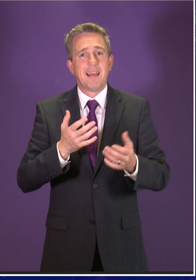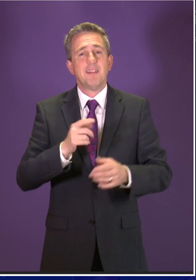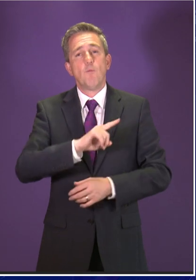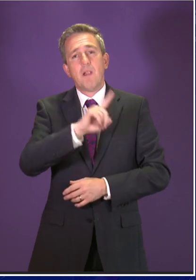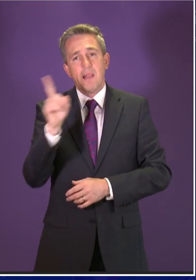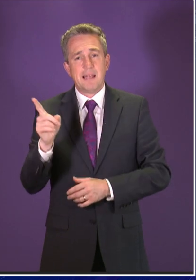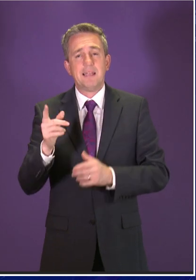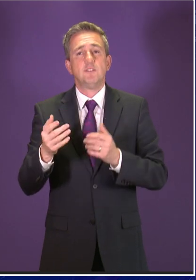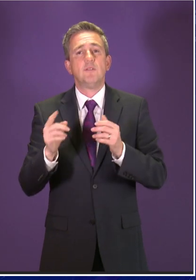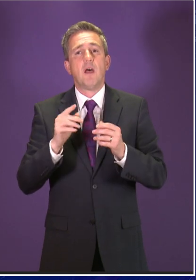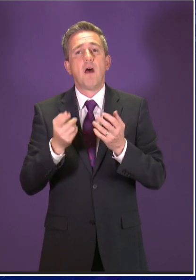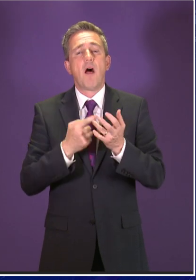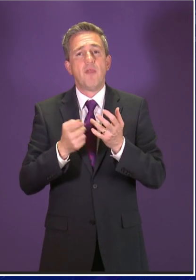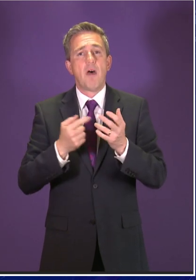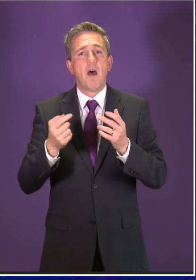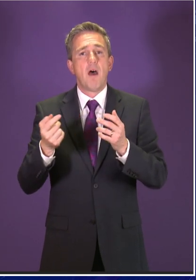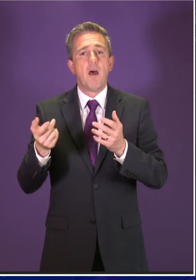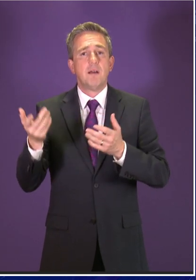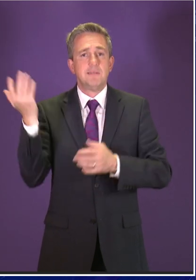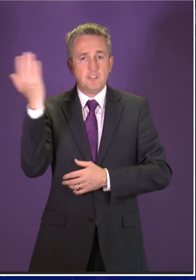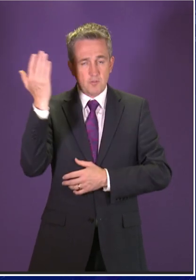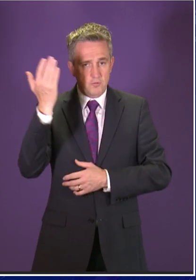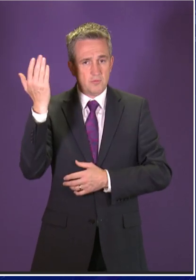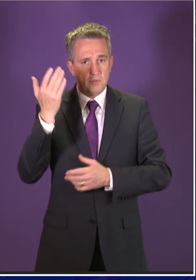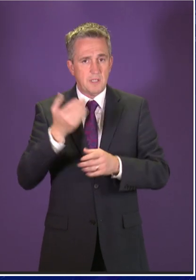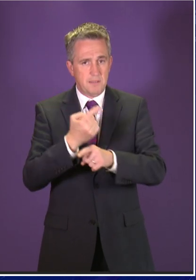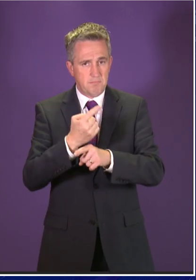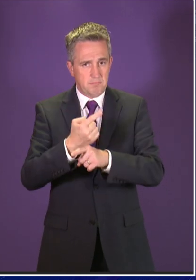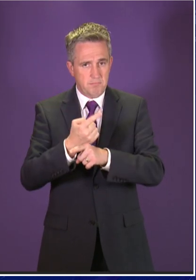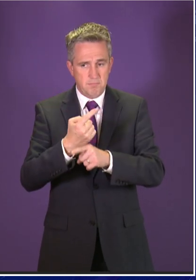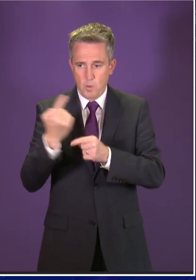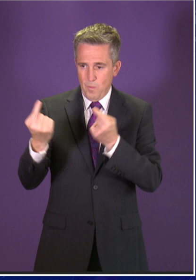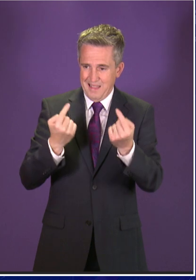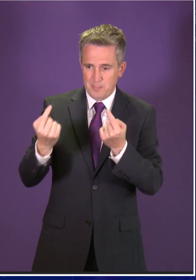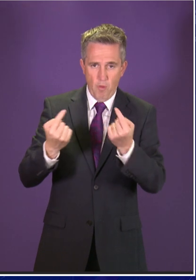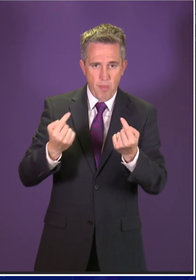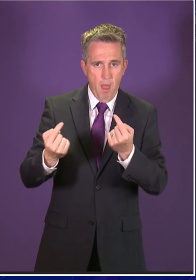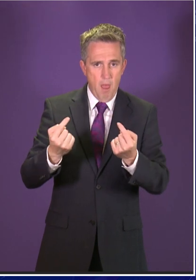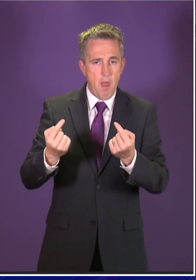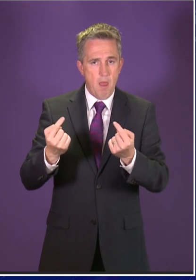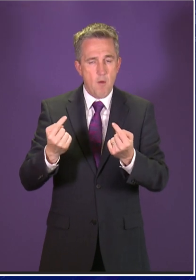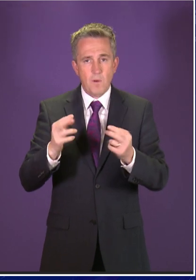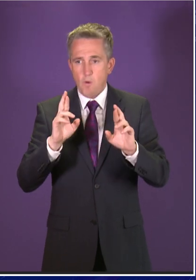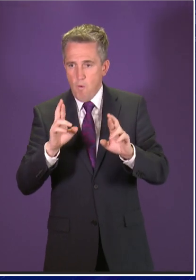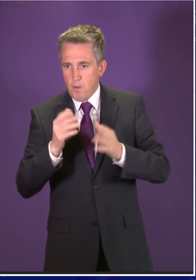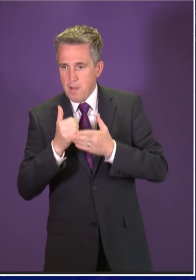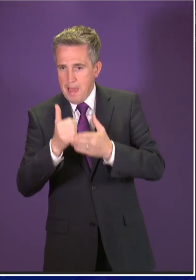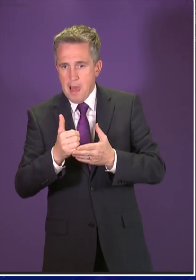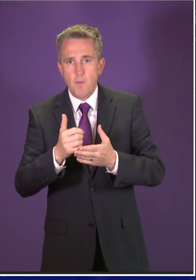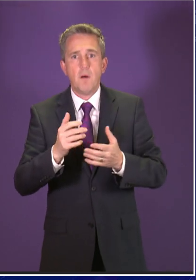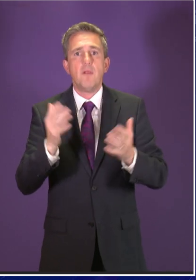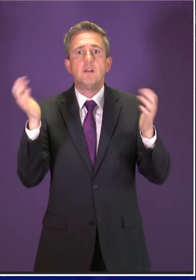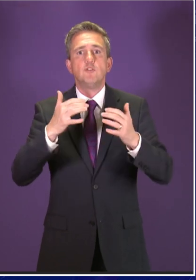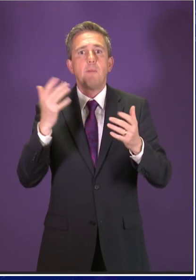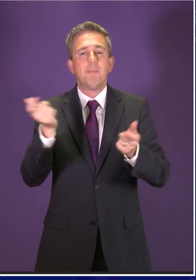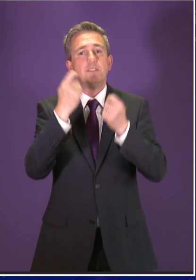policy discussions, and the informal dialogue, which we hope you will all have with each other and which will mark a successful summit. And I'm delighted